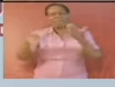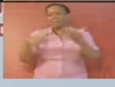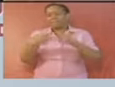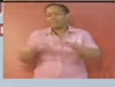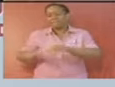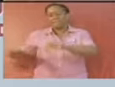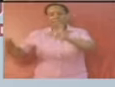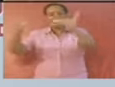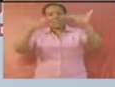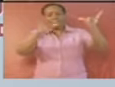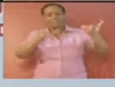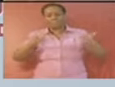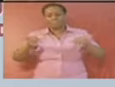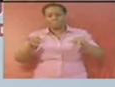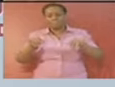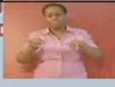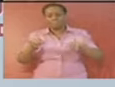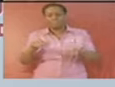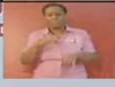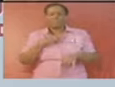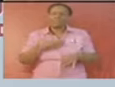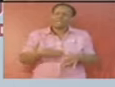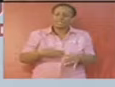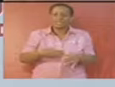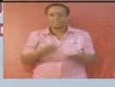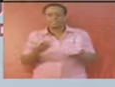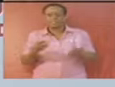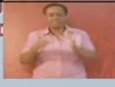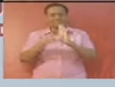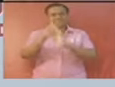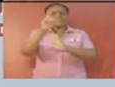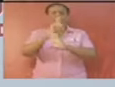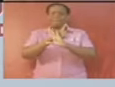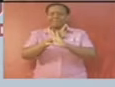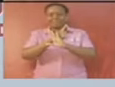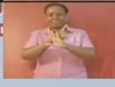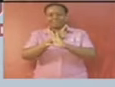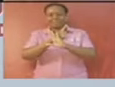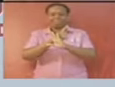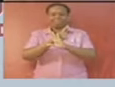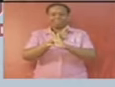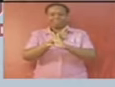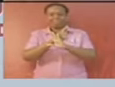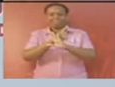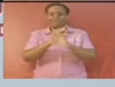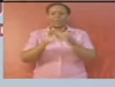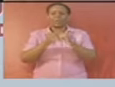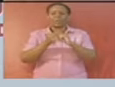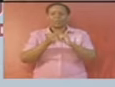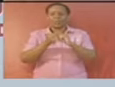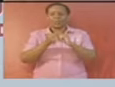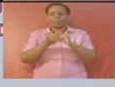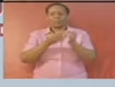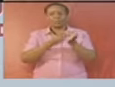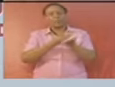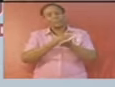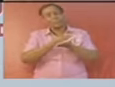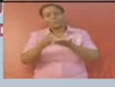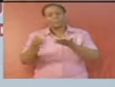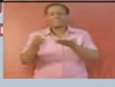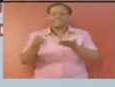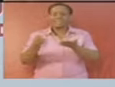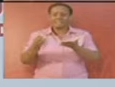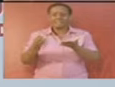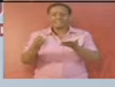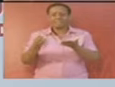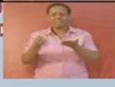We want you to have a holy, meaningful, but safe Christmas. And why? So